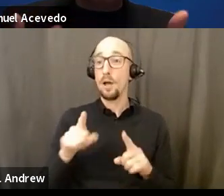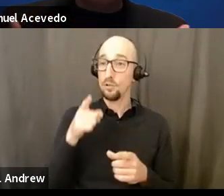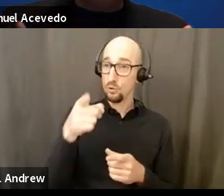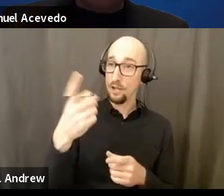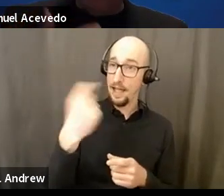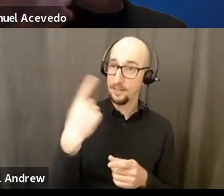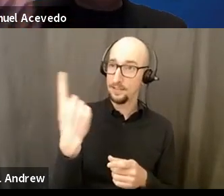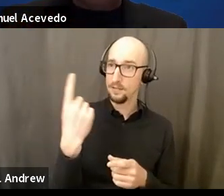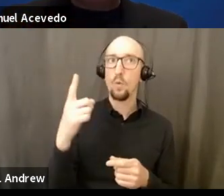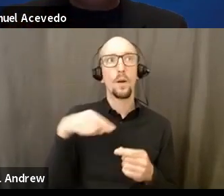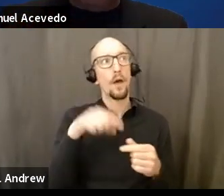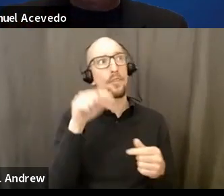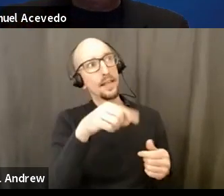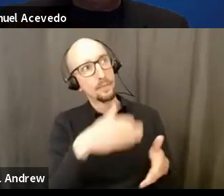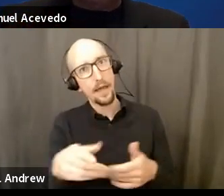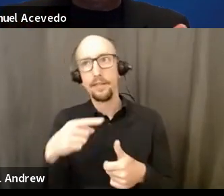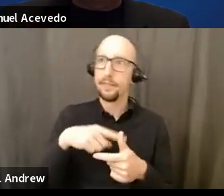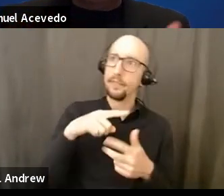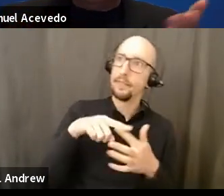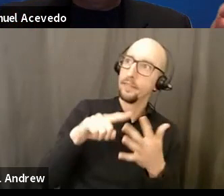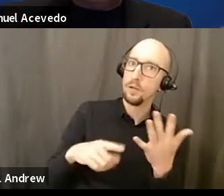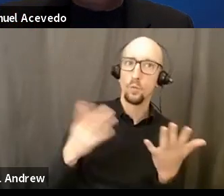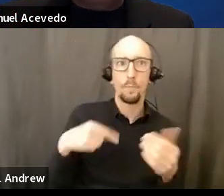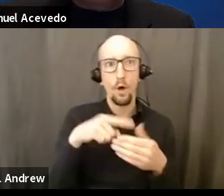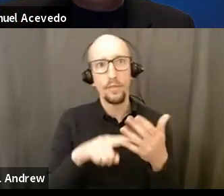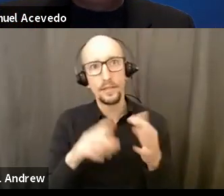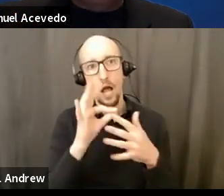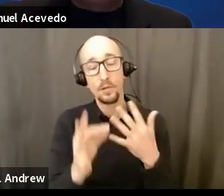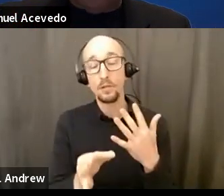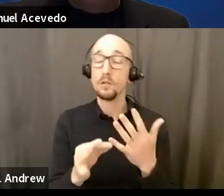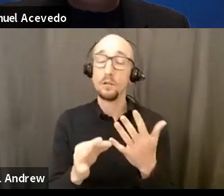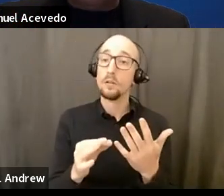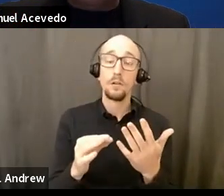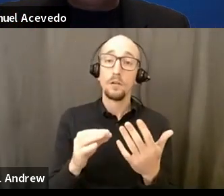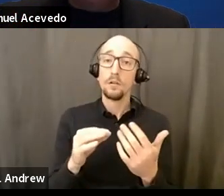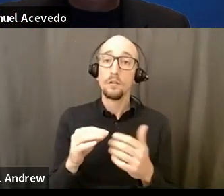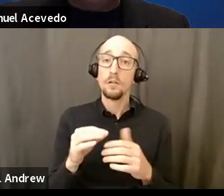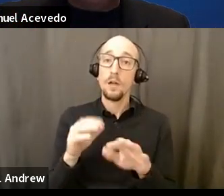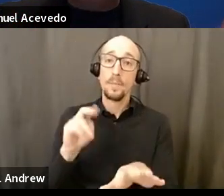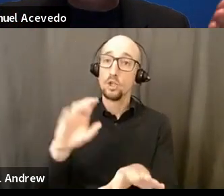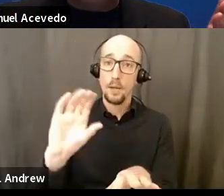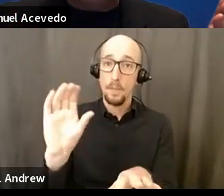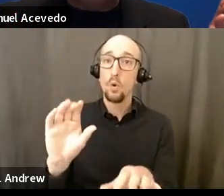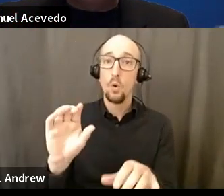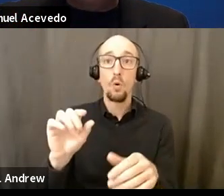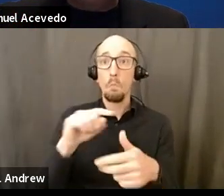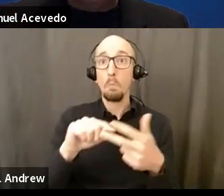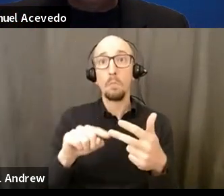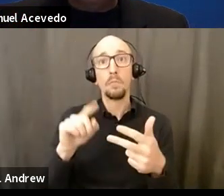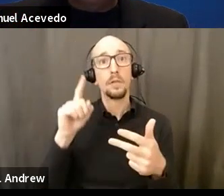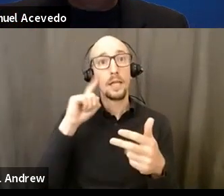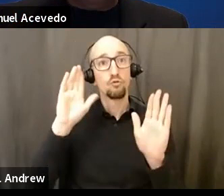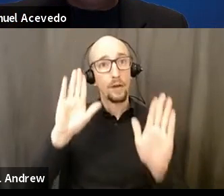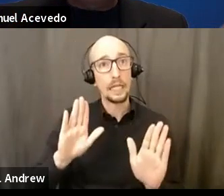about this plan or what about that plan? What, they sound great, Mr. C. We'll have to work through